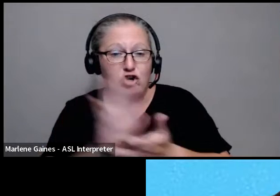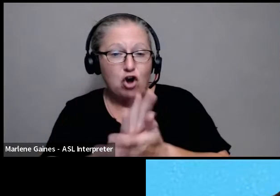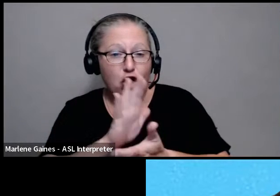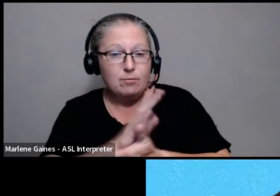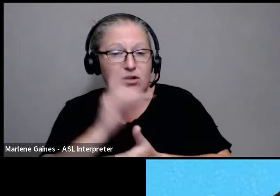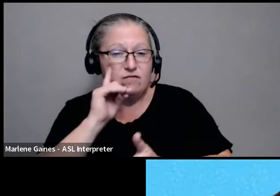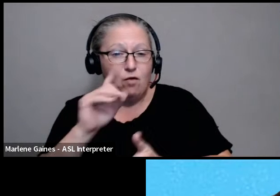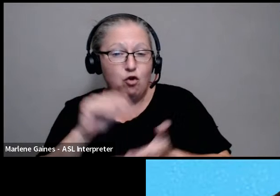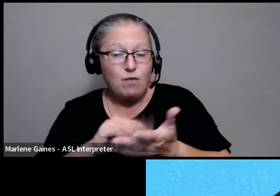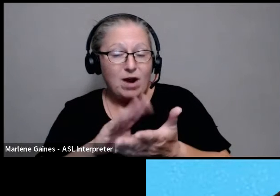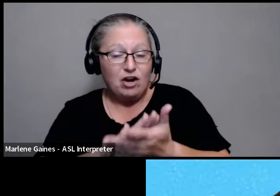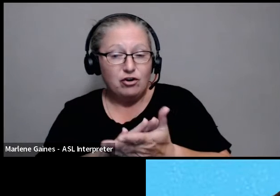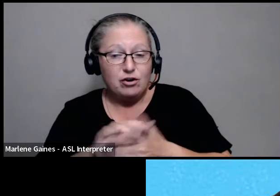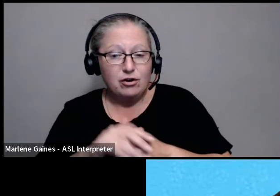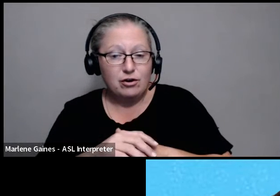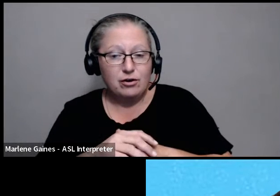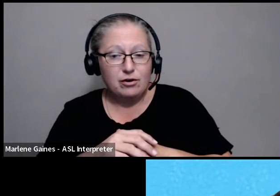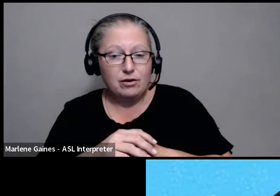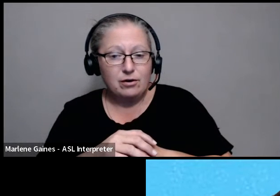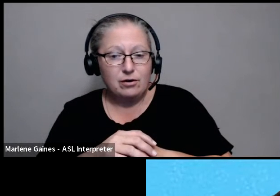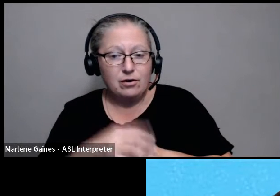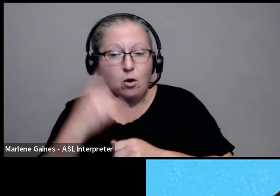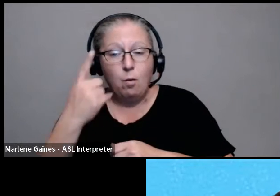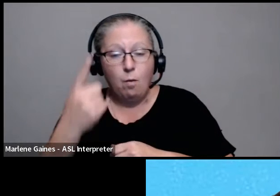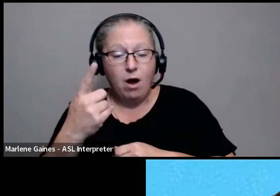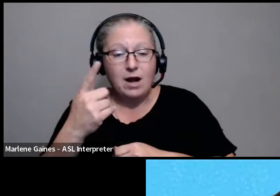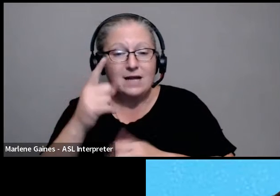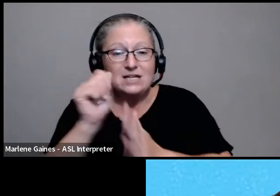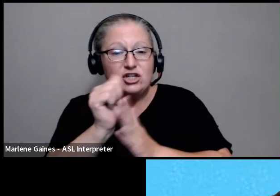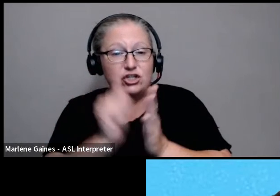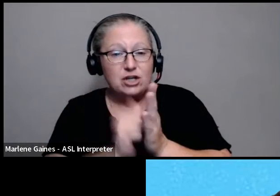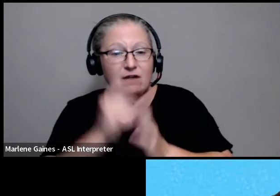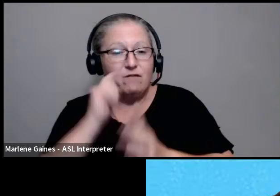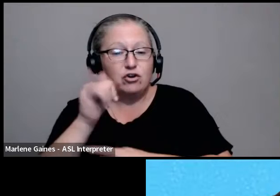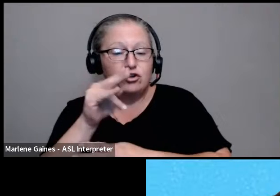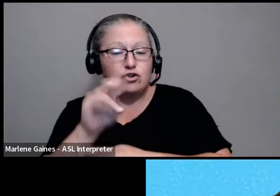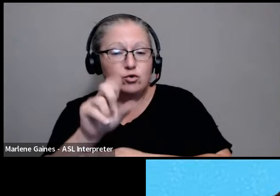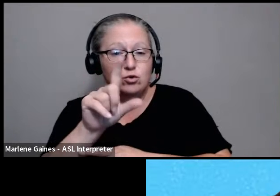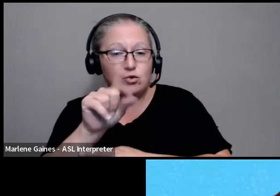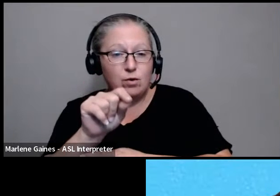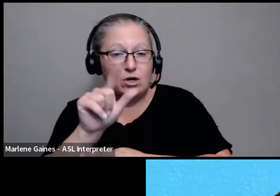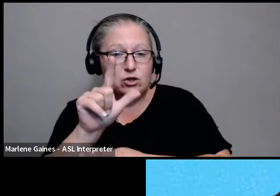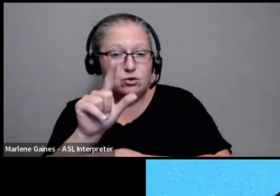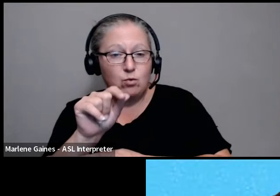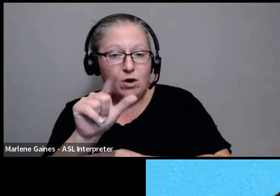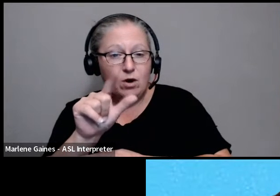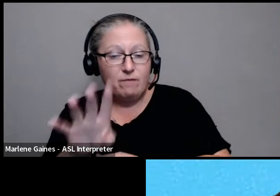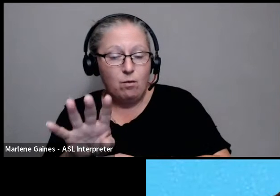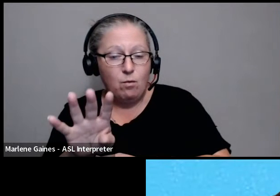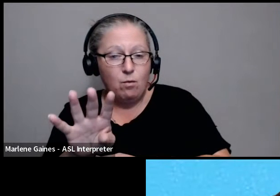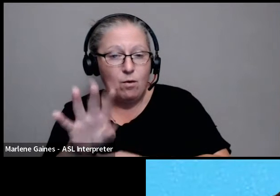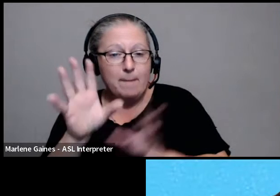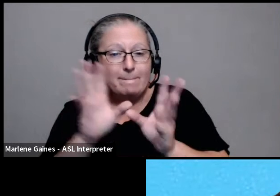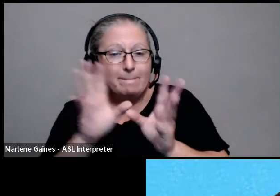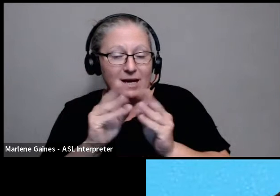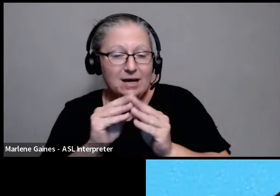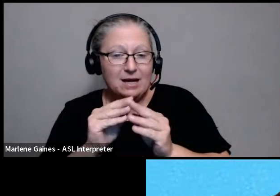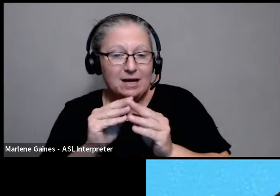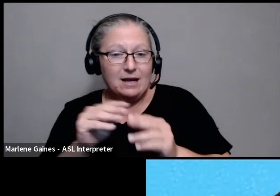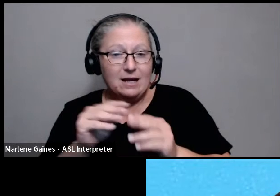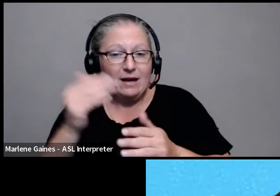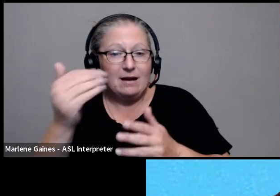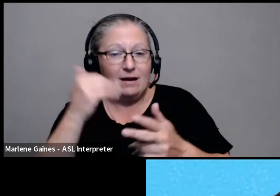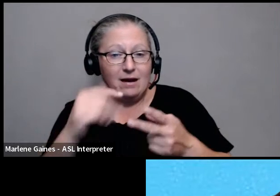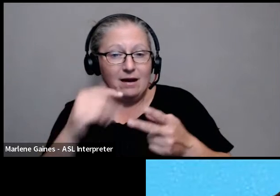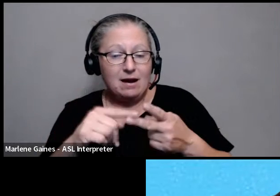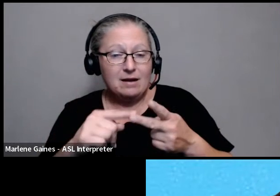the record. One is the agenda for the June 2024 meeting. The next